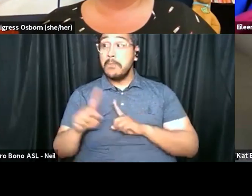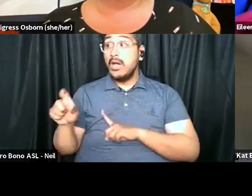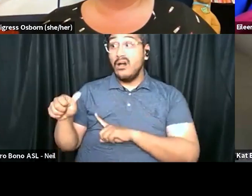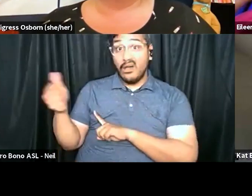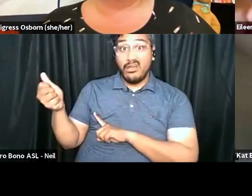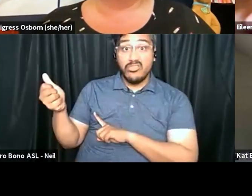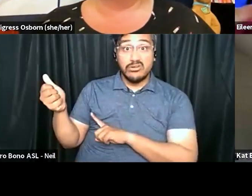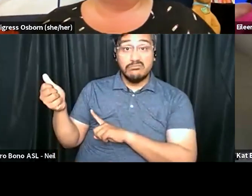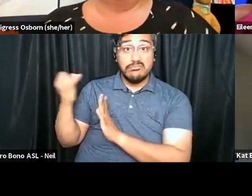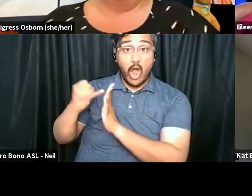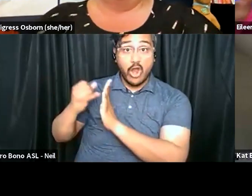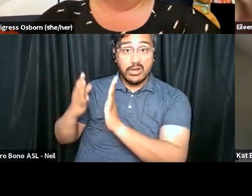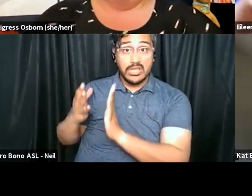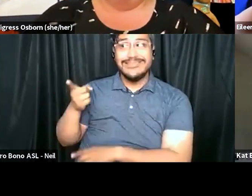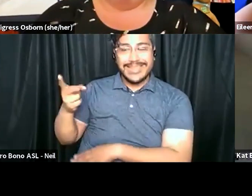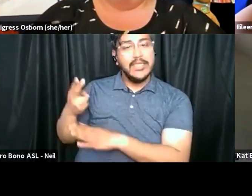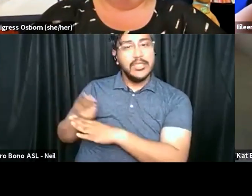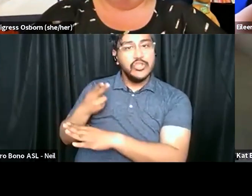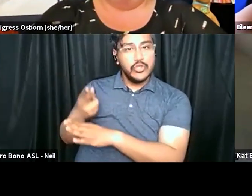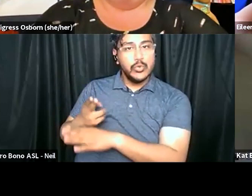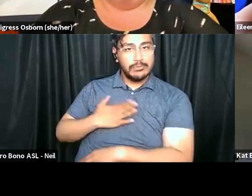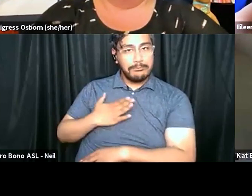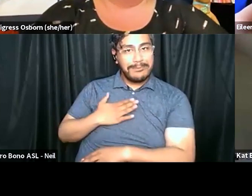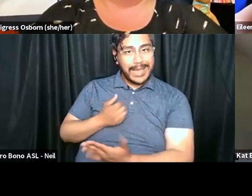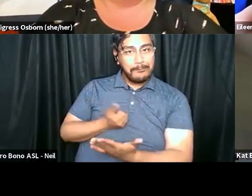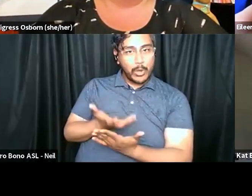have used it in their art.